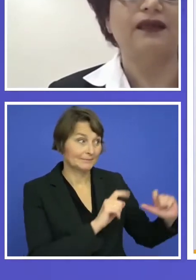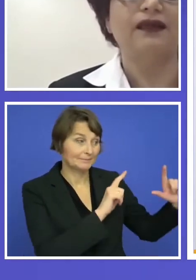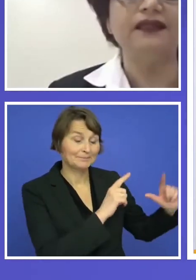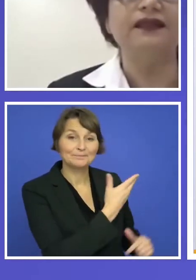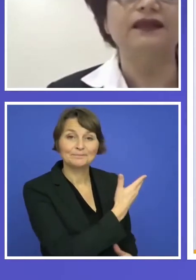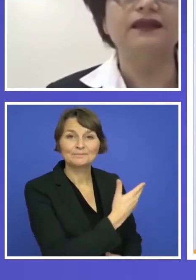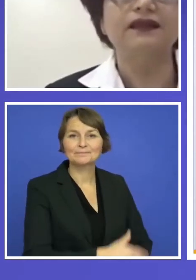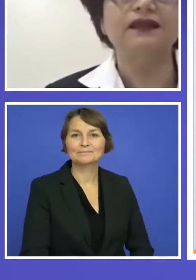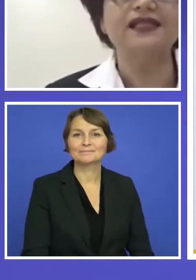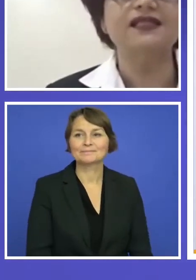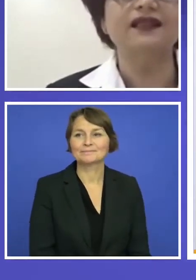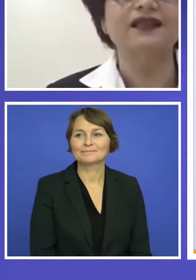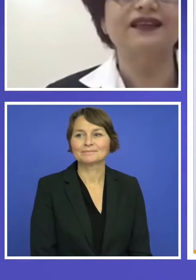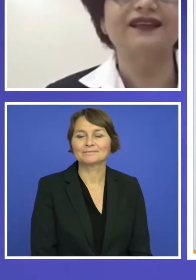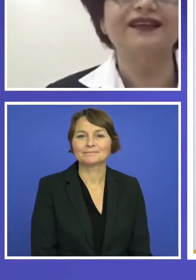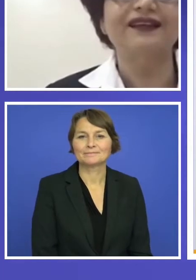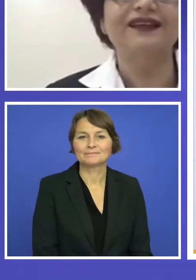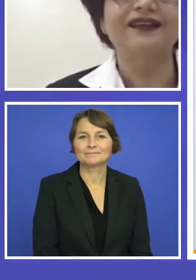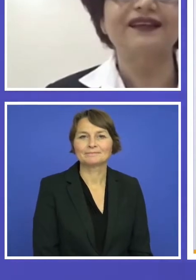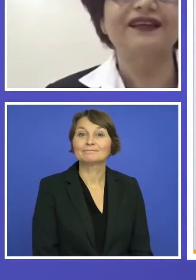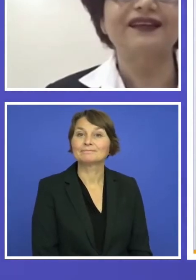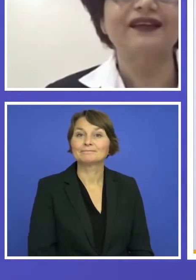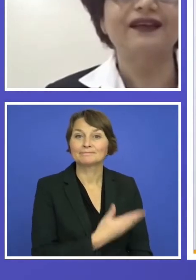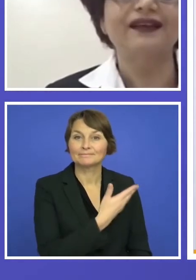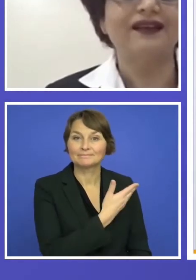Last slide. Next.